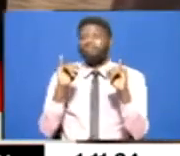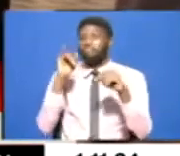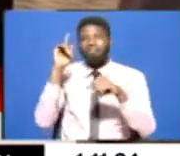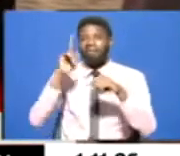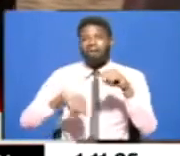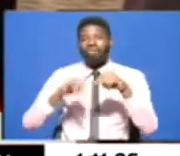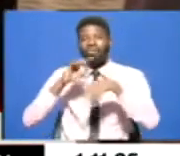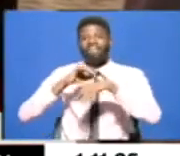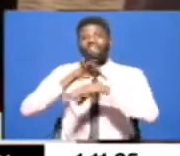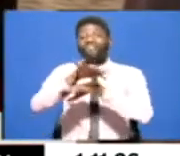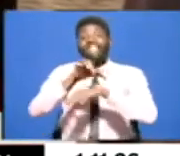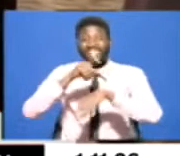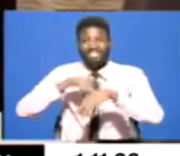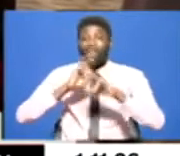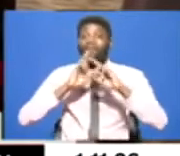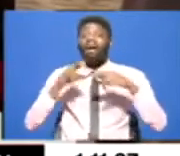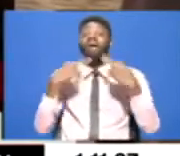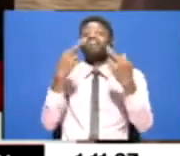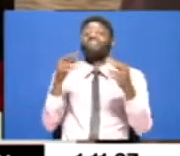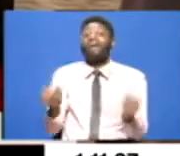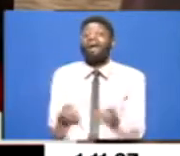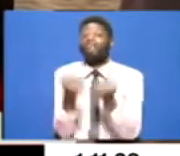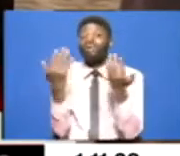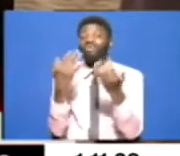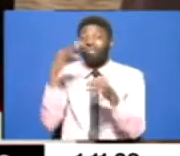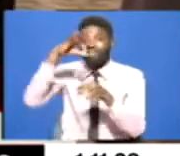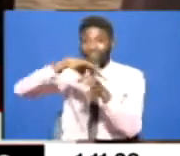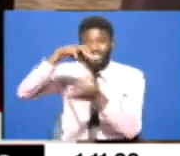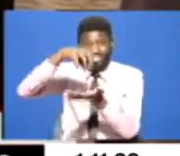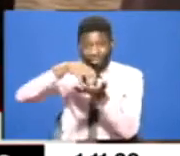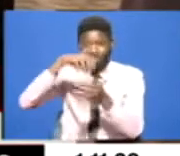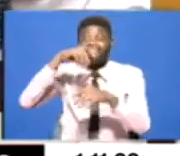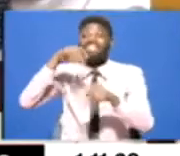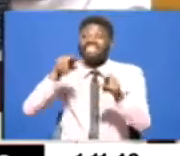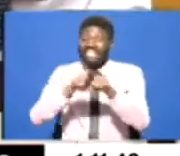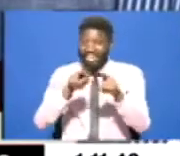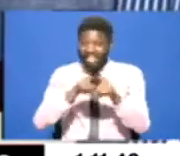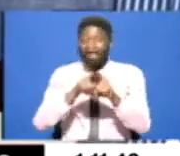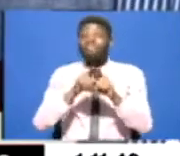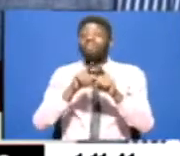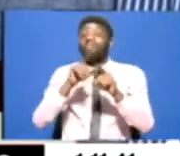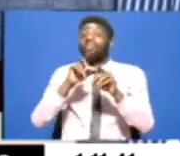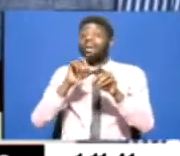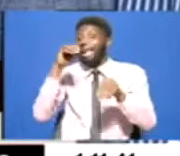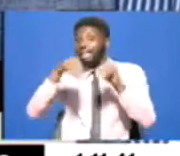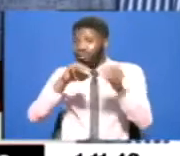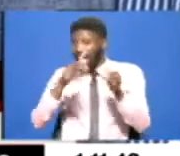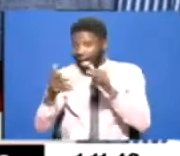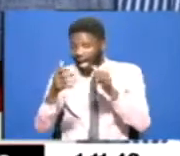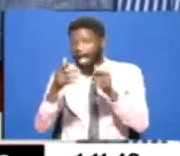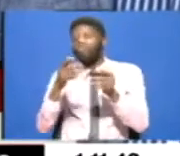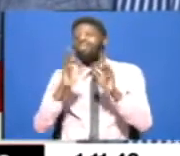of results will be at the polling station and the outcome of the election will not be altered. For us to be able